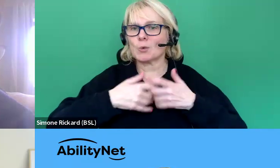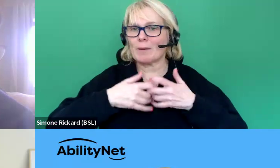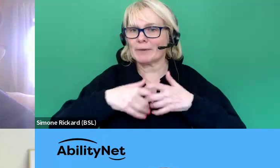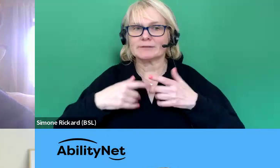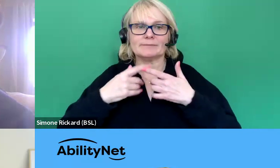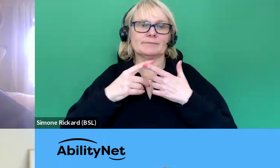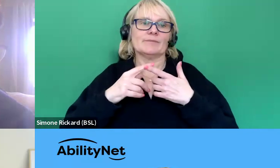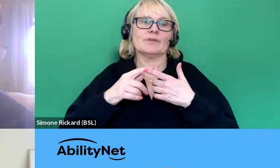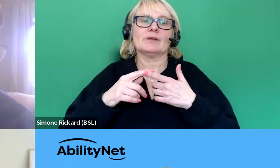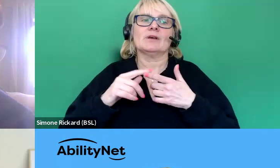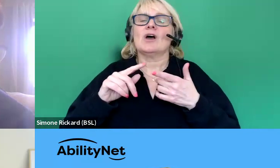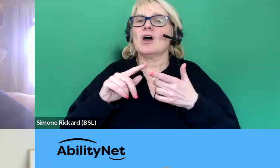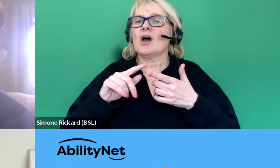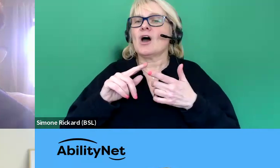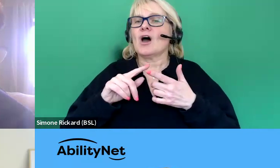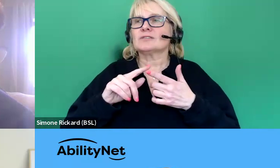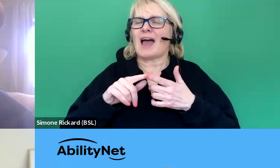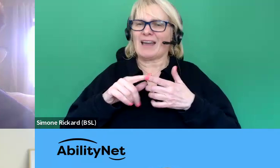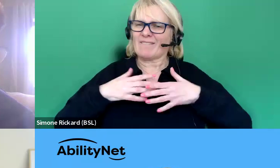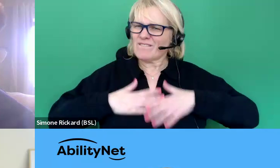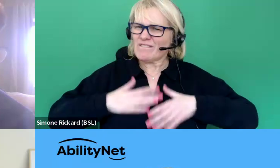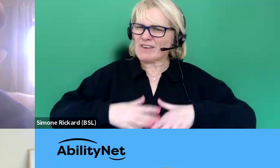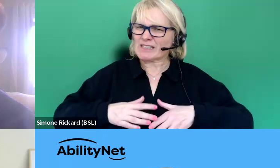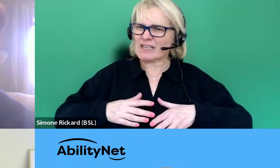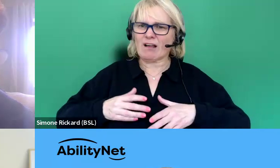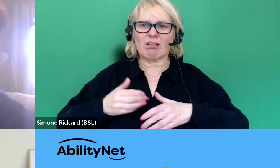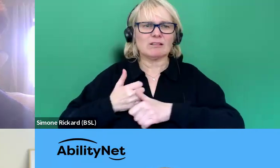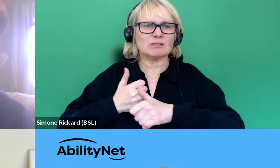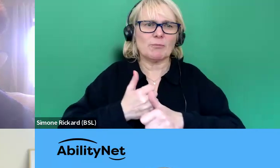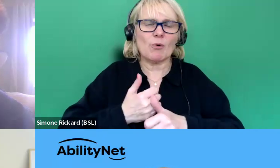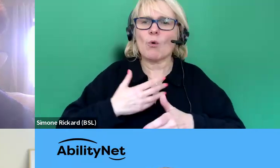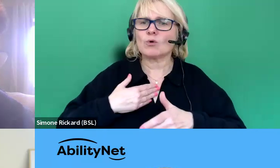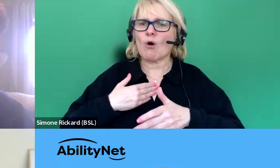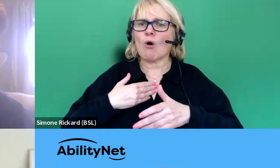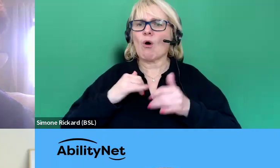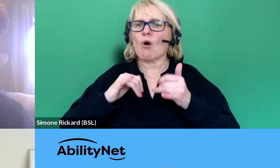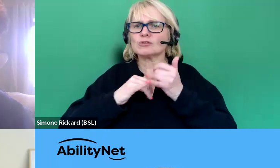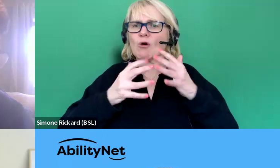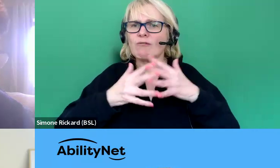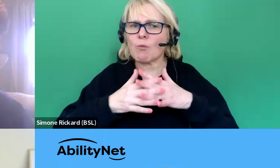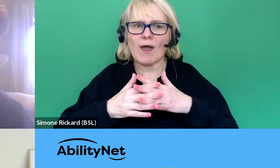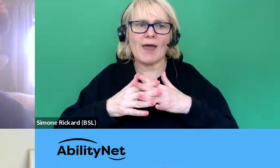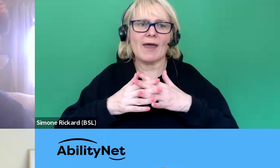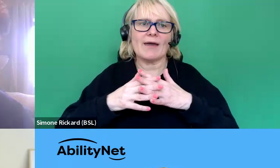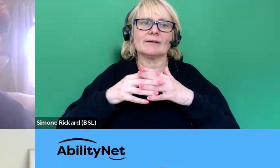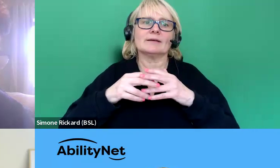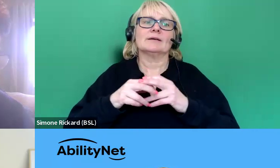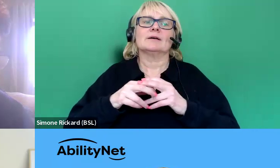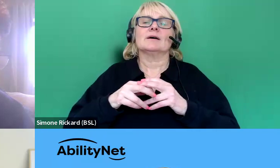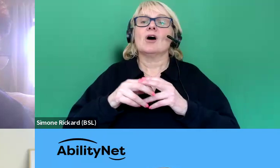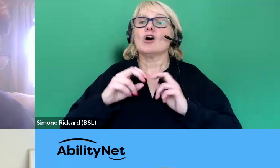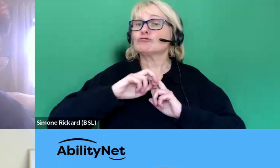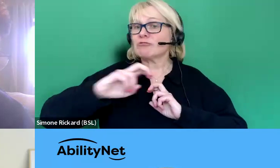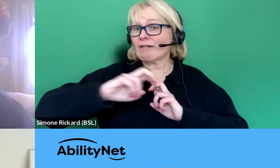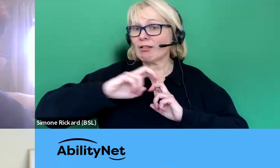like ergonomic equipment or physical aids or even software subscriptions. Then, if you need help